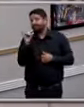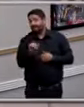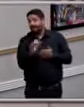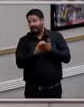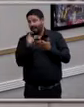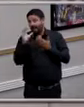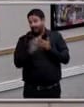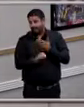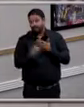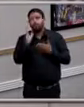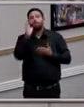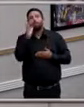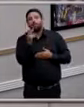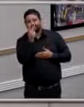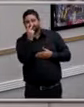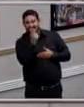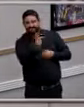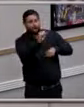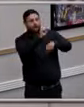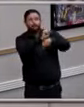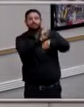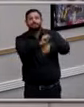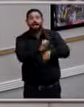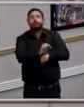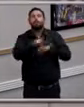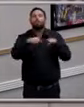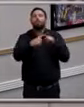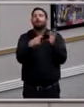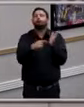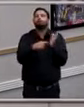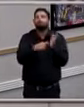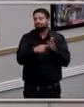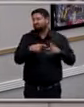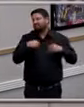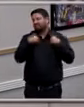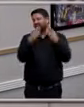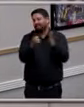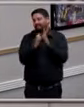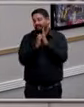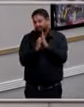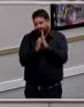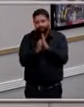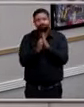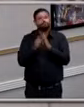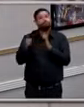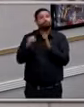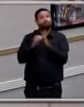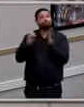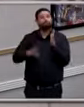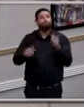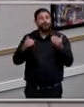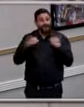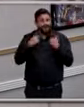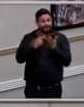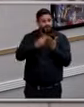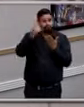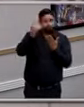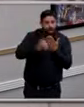see when assignments are due. For instance, let's say that a student has a project, and that